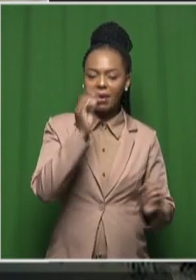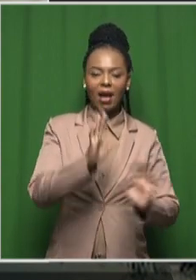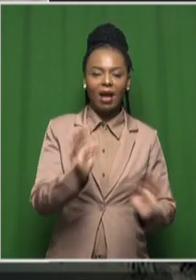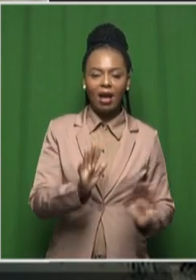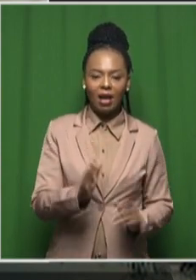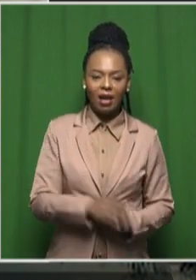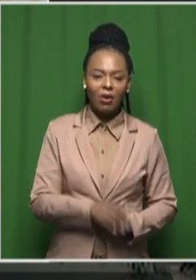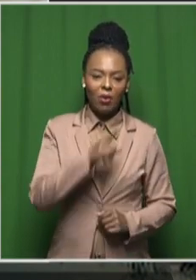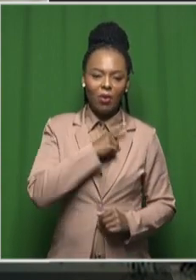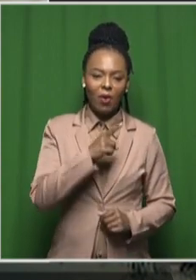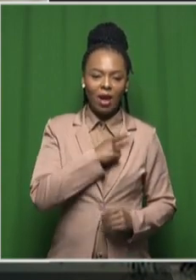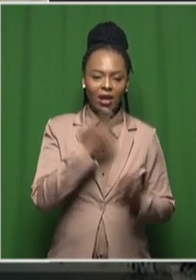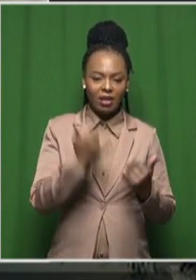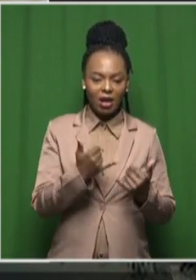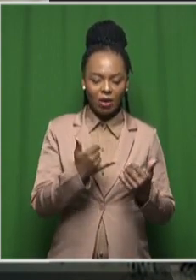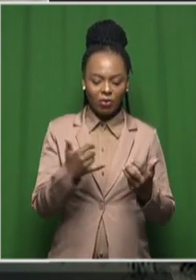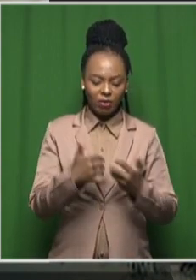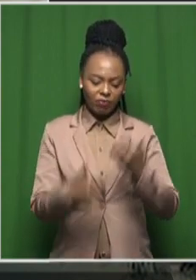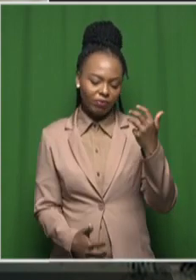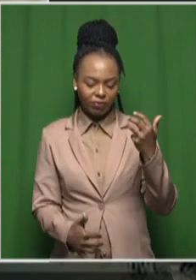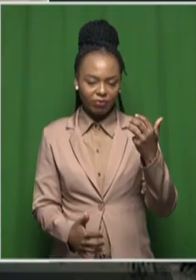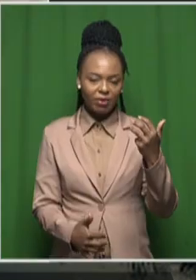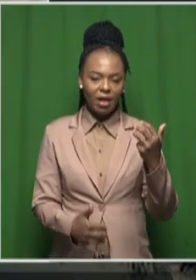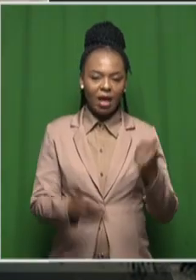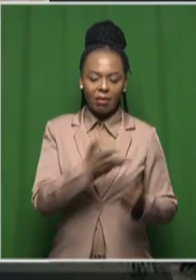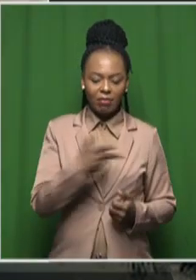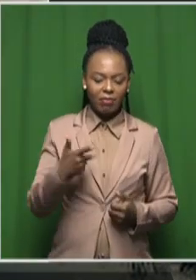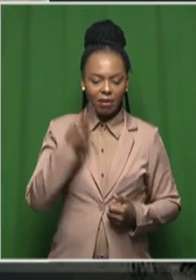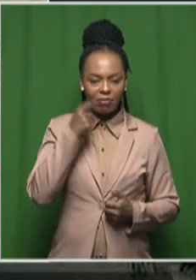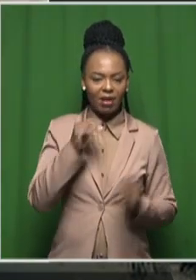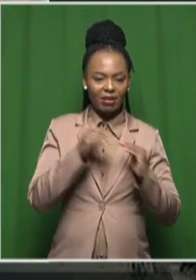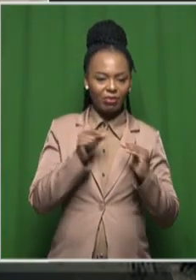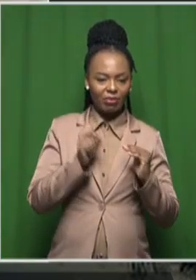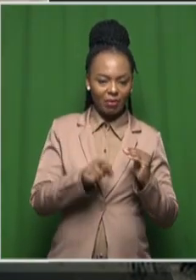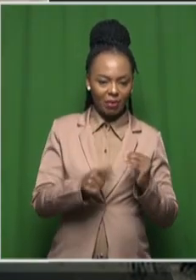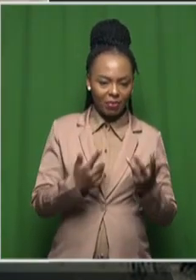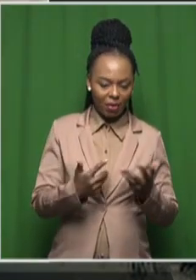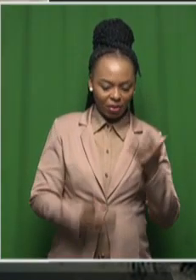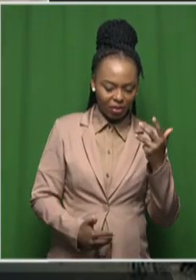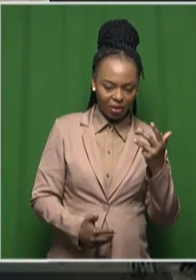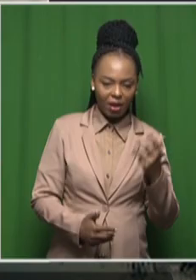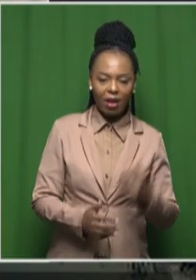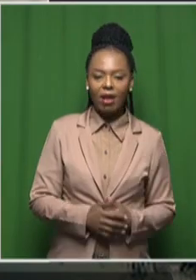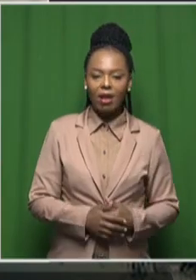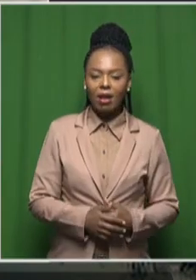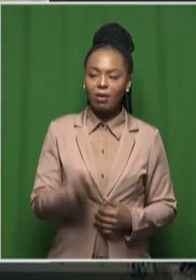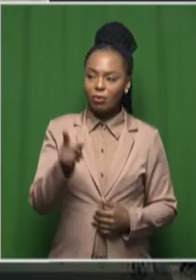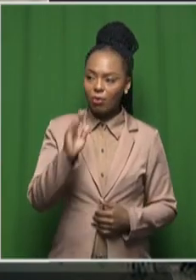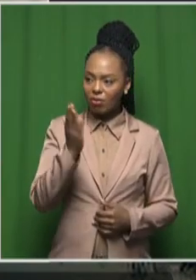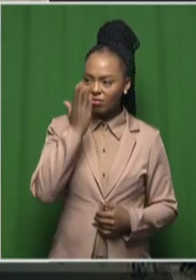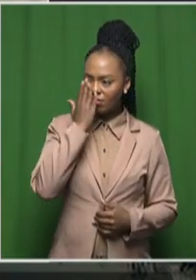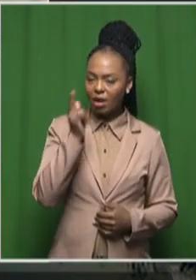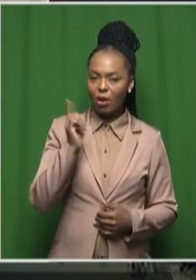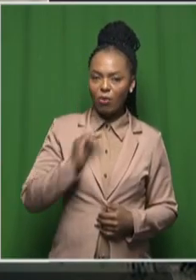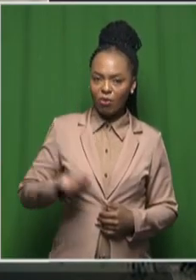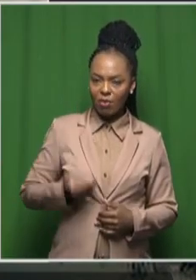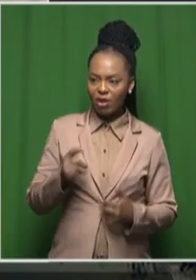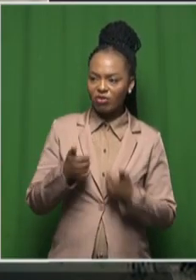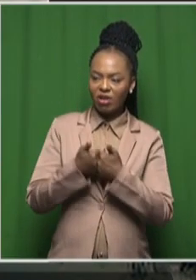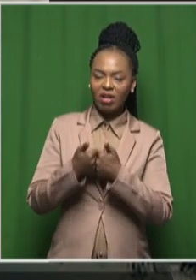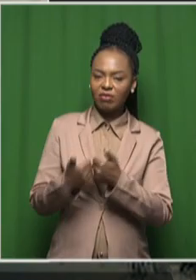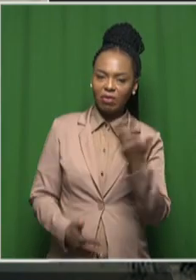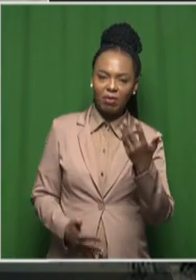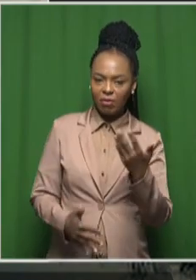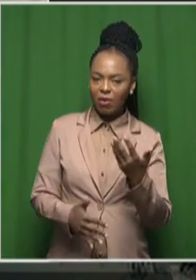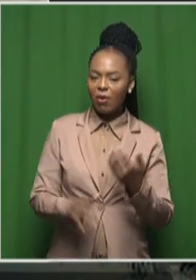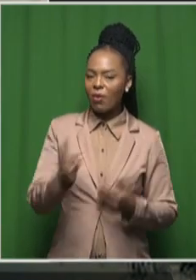not supposed to be attached. So having said that, what specific challenges have you then faced as a woman in the ceramics design industry,